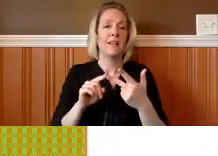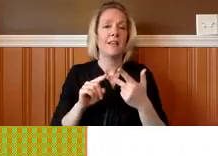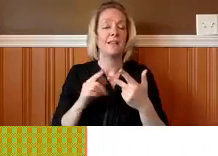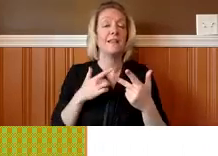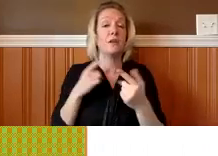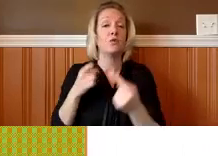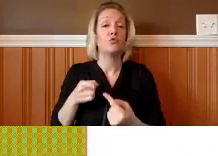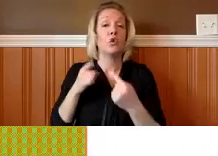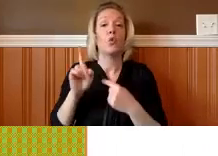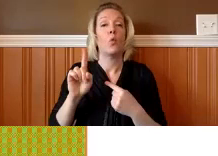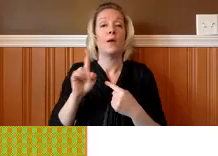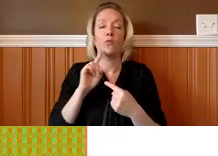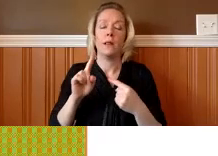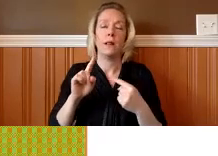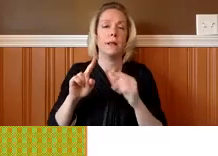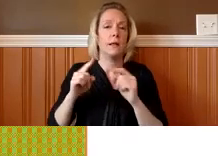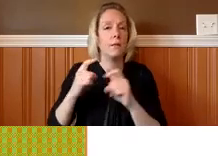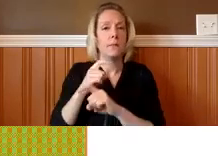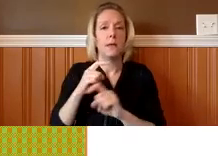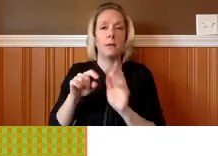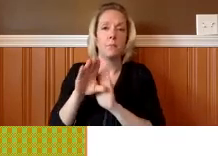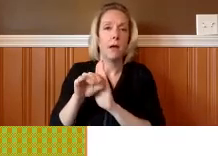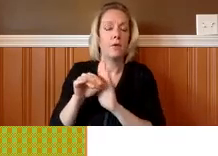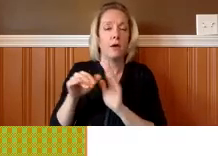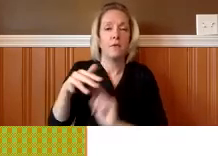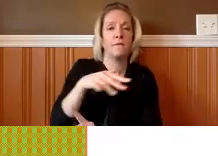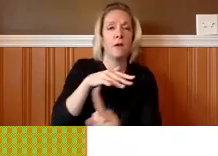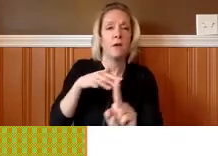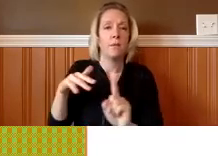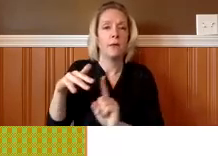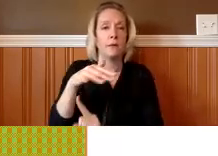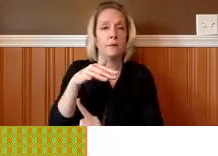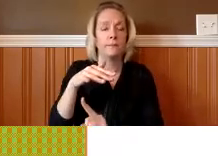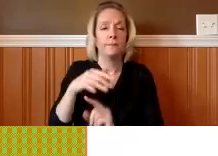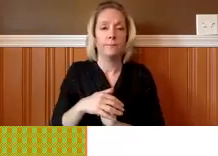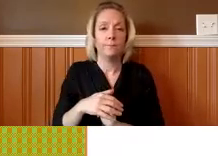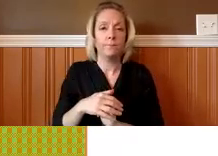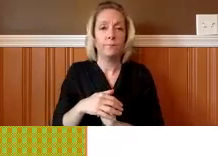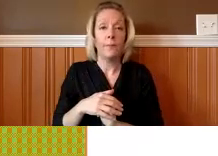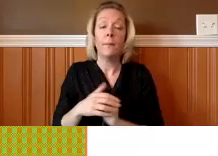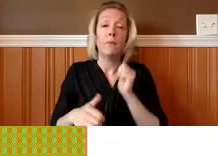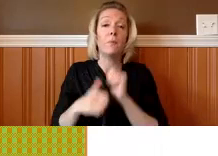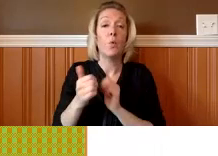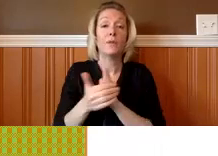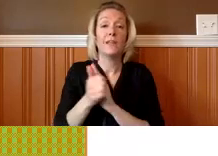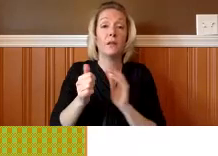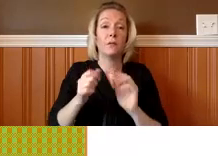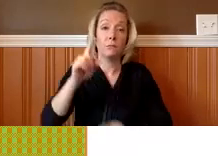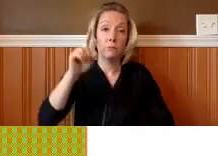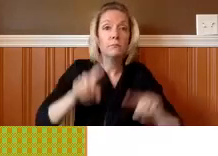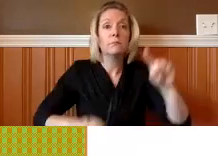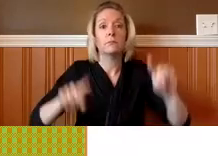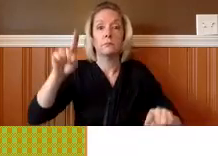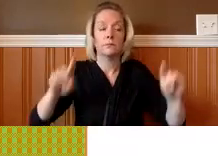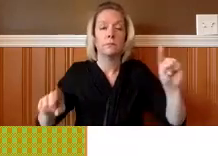environments. But the differences in the abilities within each phase is greatest in phase 2.